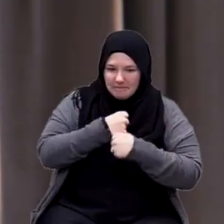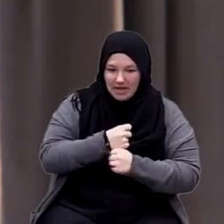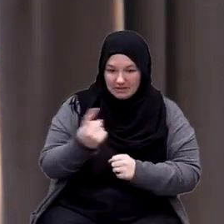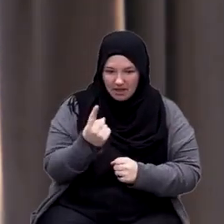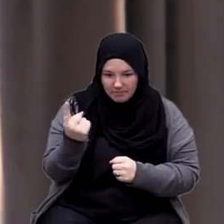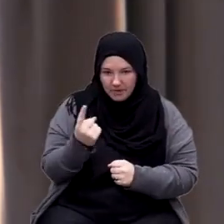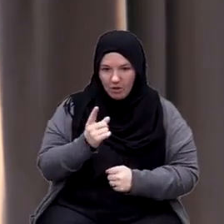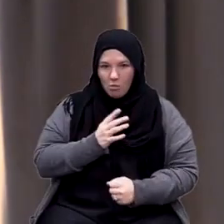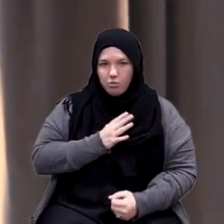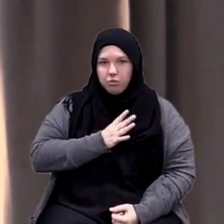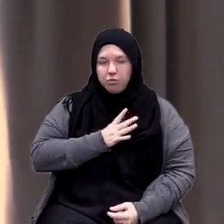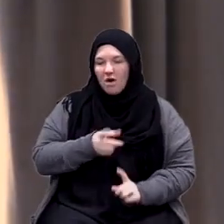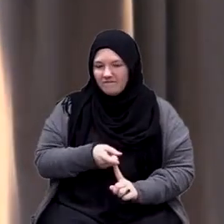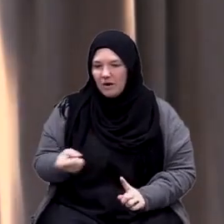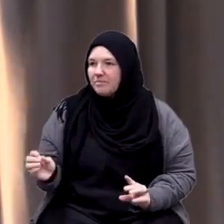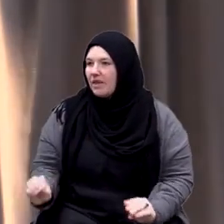ta'ala.